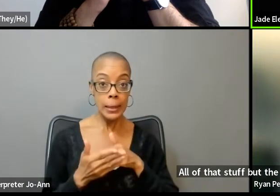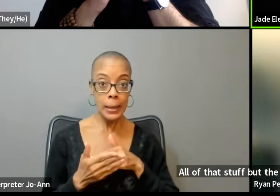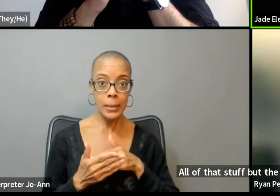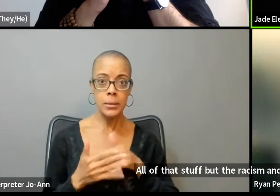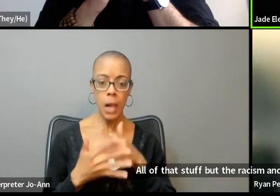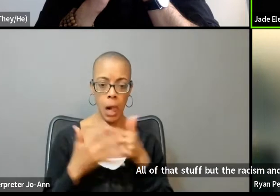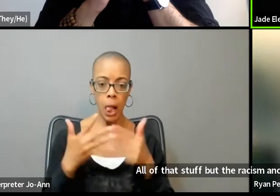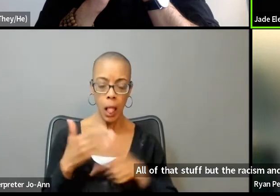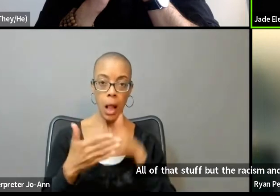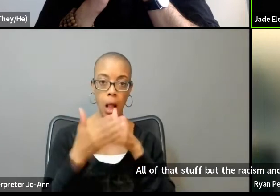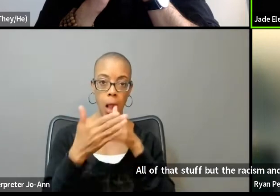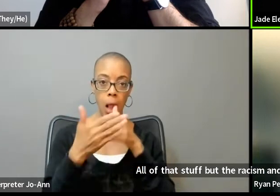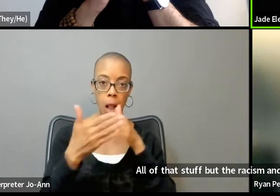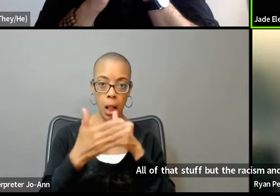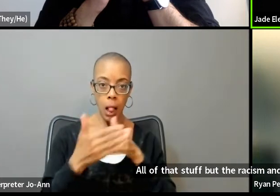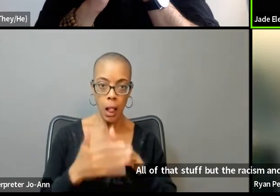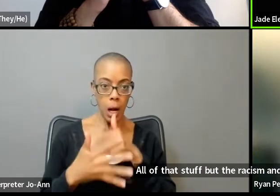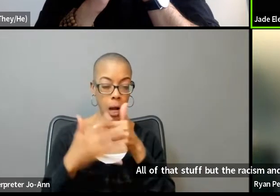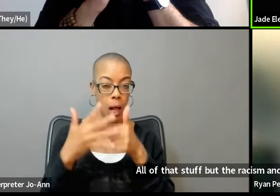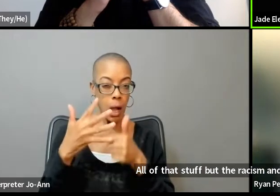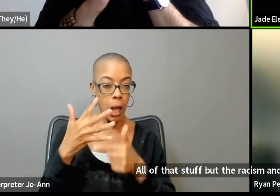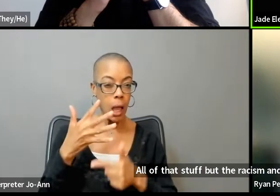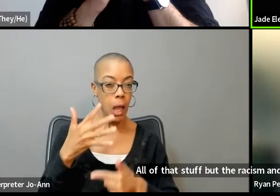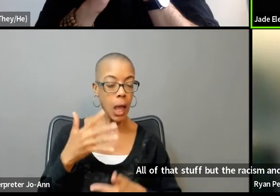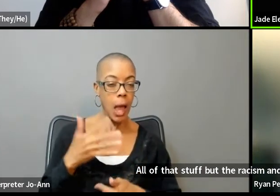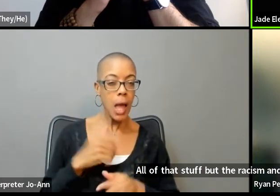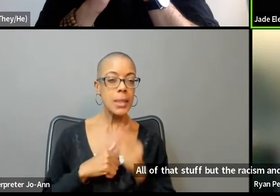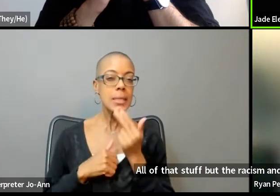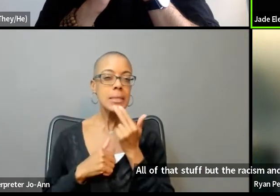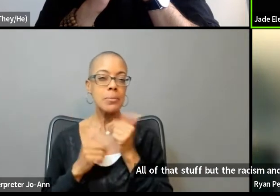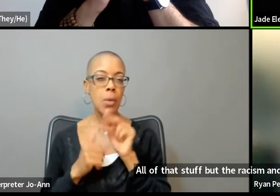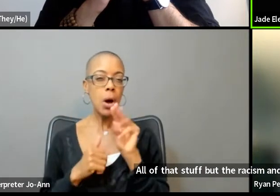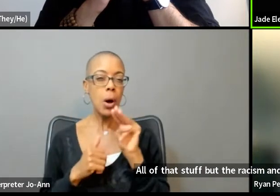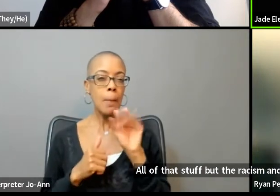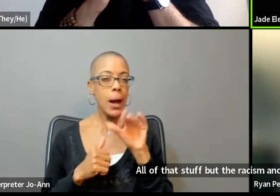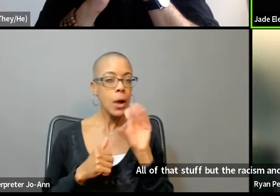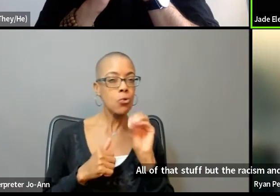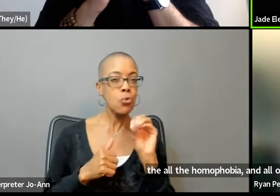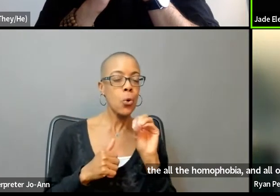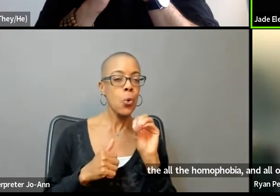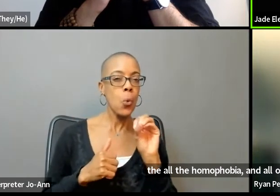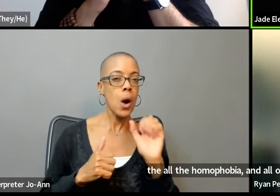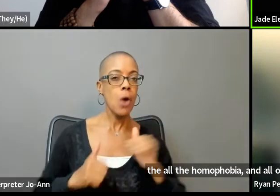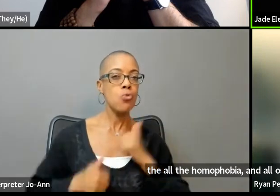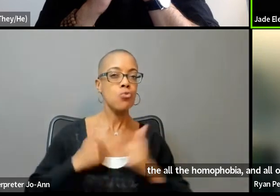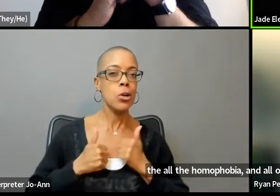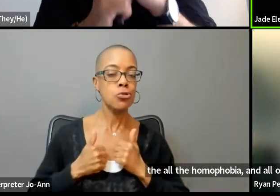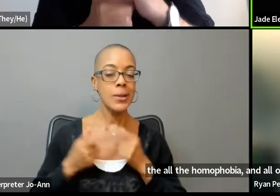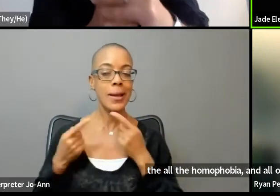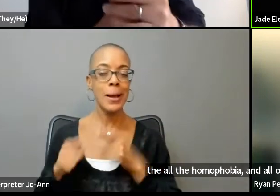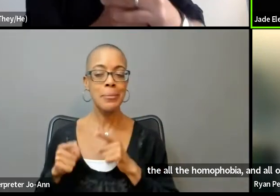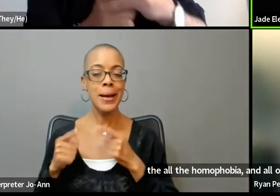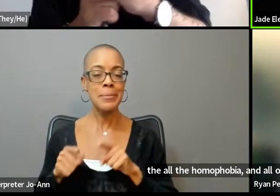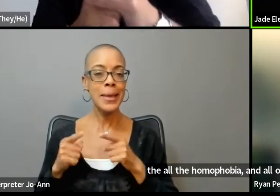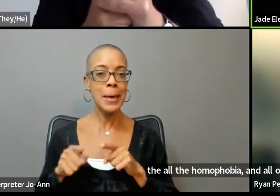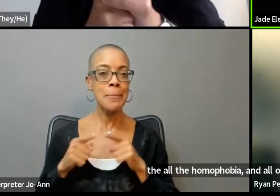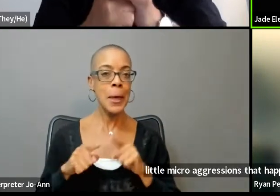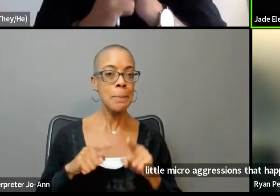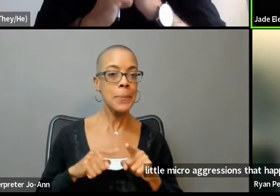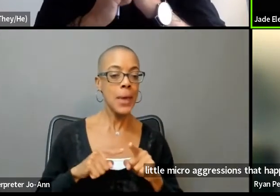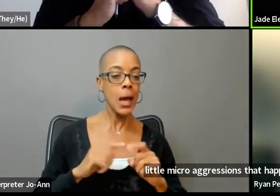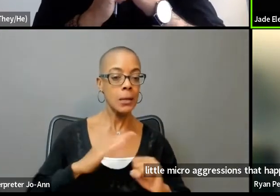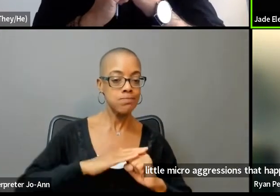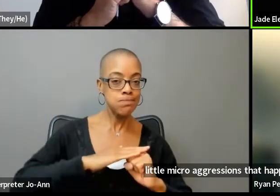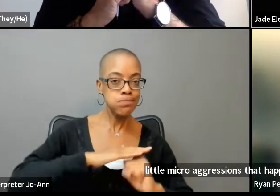the homophobia and all of these small little micro aggressions that happen are setting the stage for